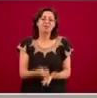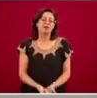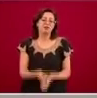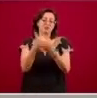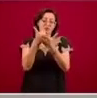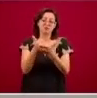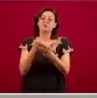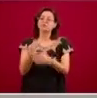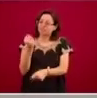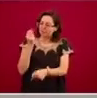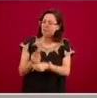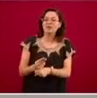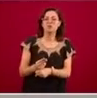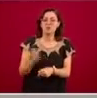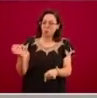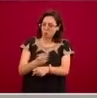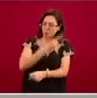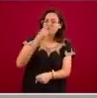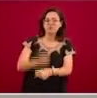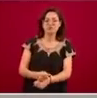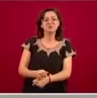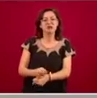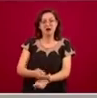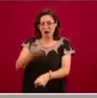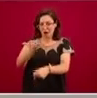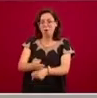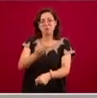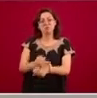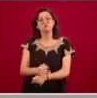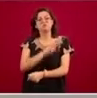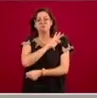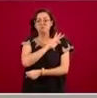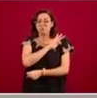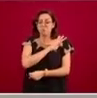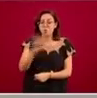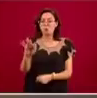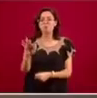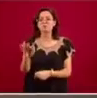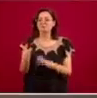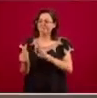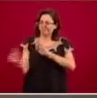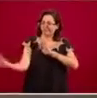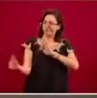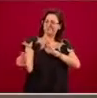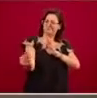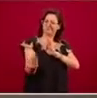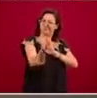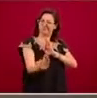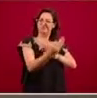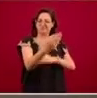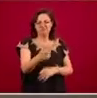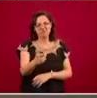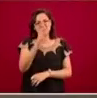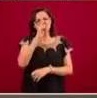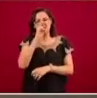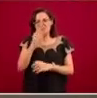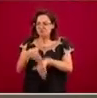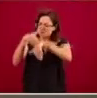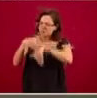best way to help is to decrease the transmission rate, to decrease the contagion. We